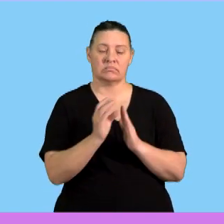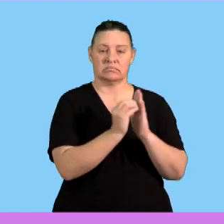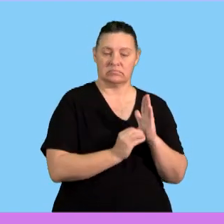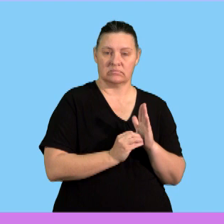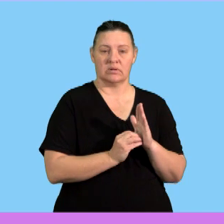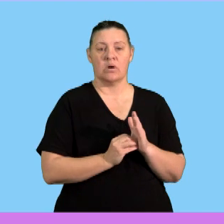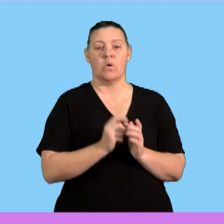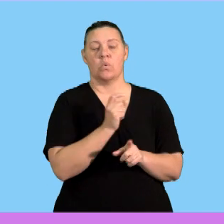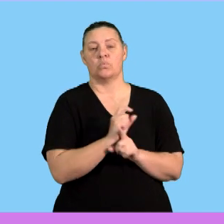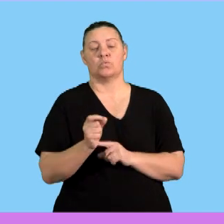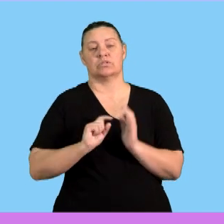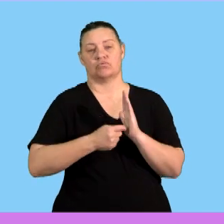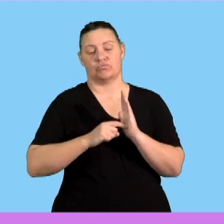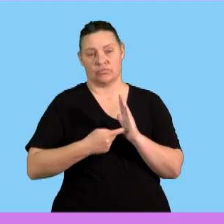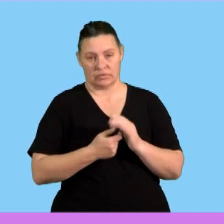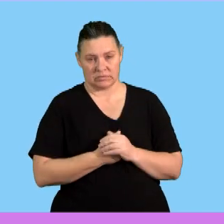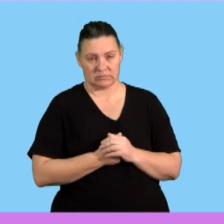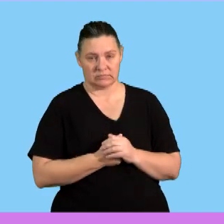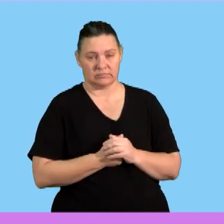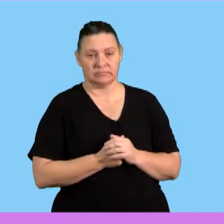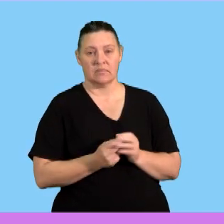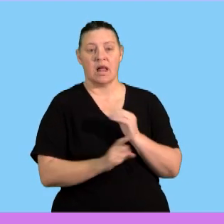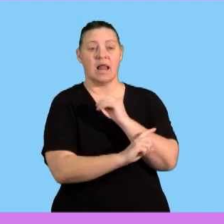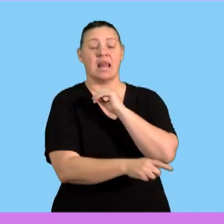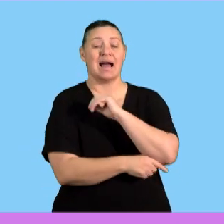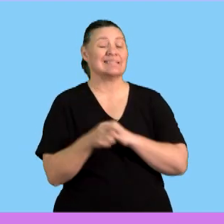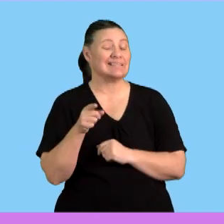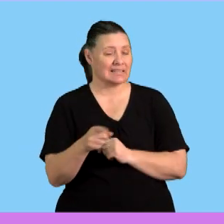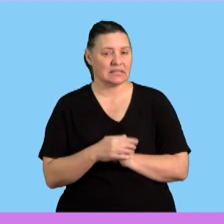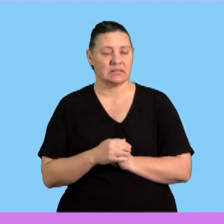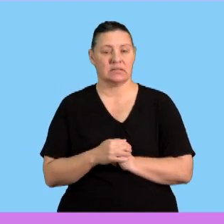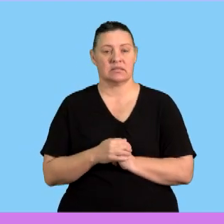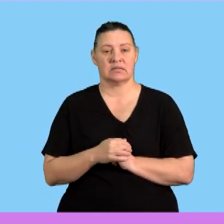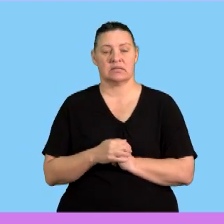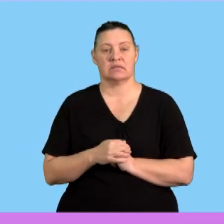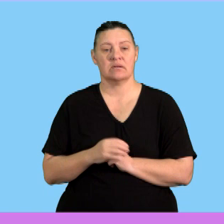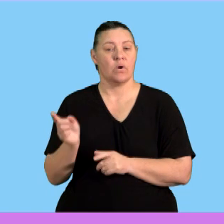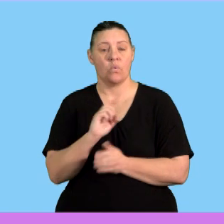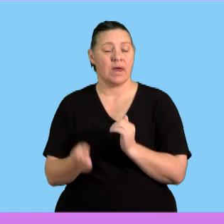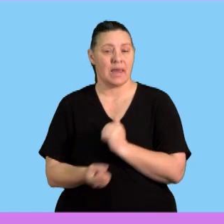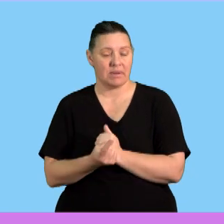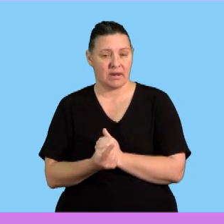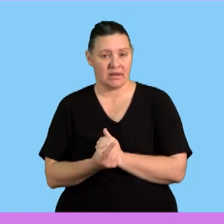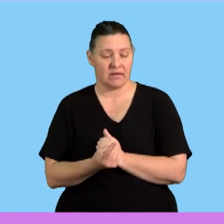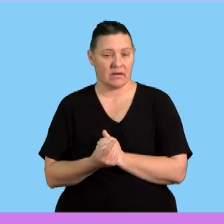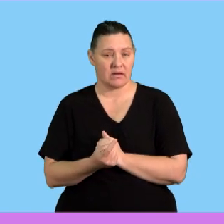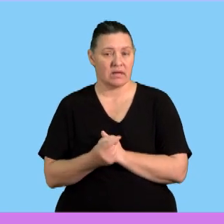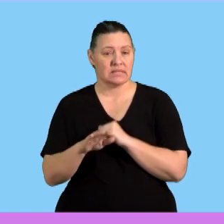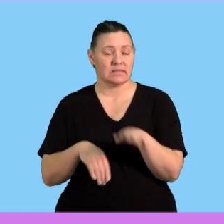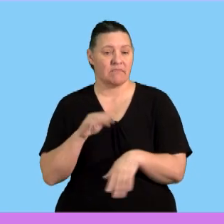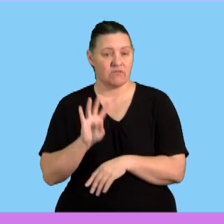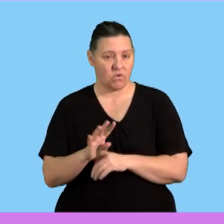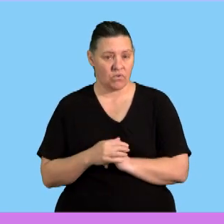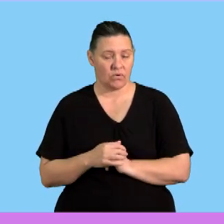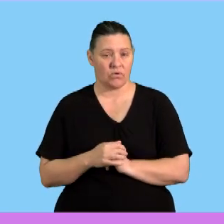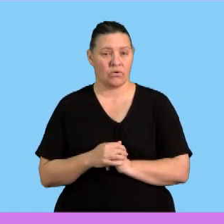to insert the wooden screws, right? The hood screws, right? And then the last step here, step number 4. So what is happening in step number